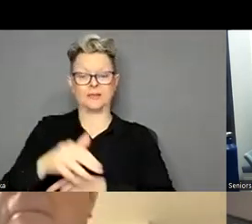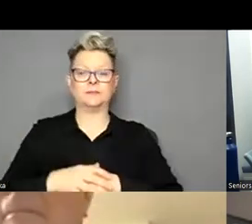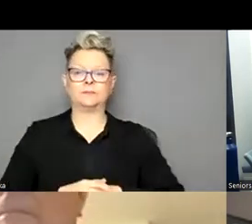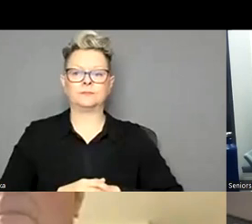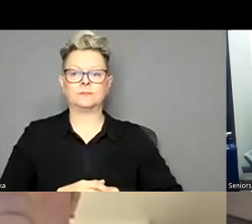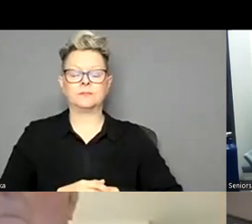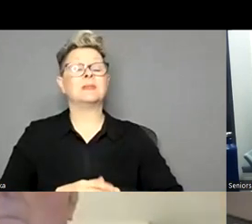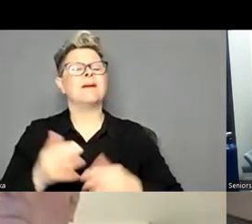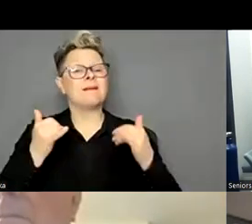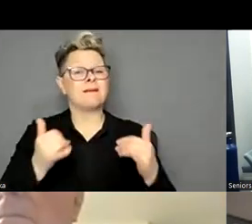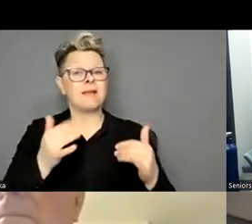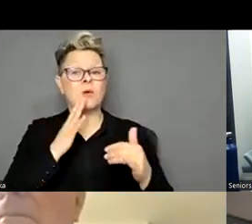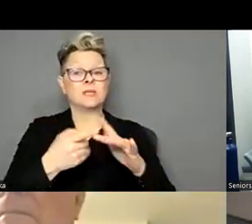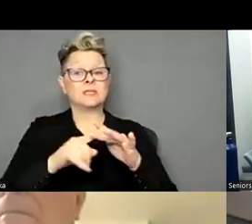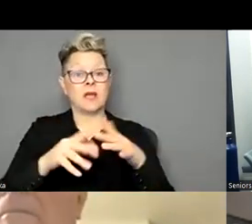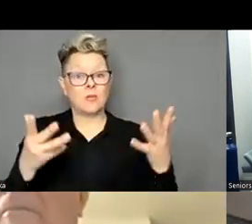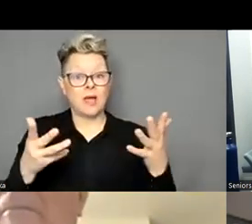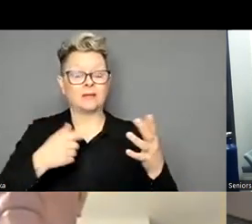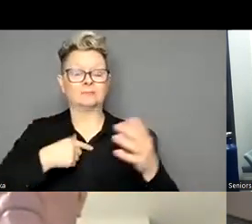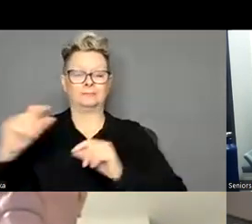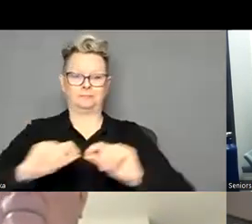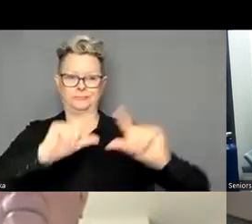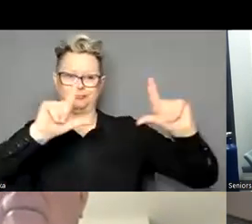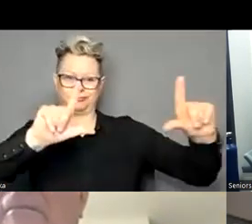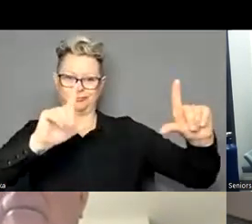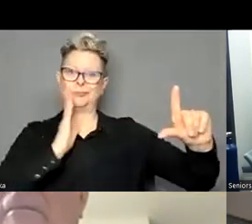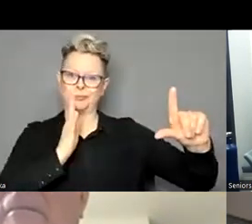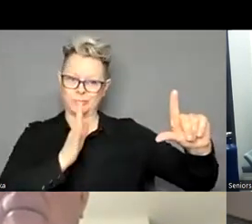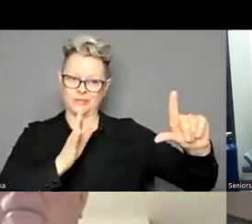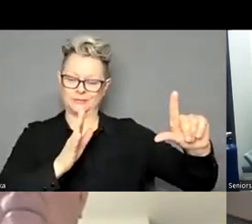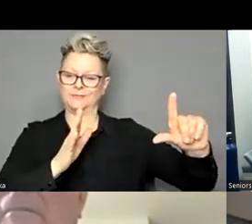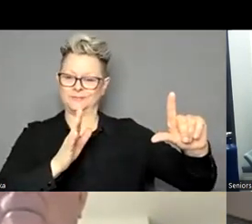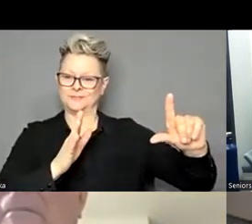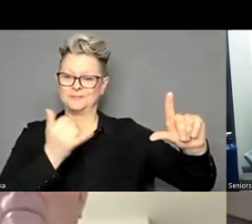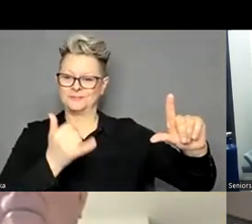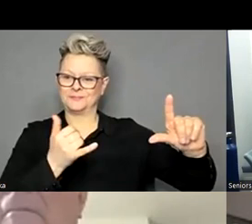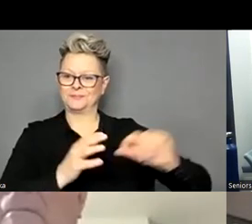going to start by me putting up sharing my screen with you is what we're going to do.